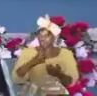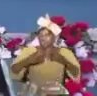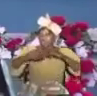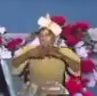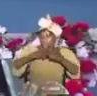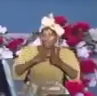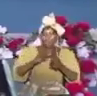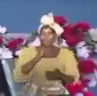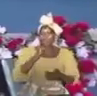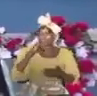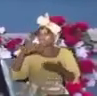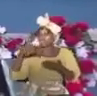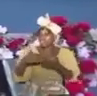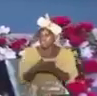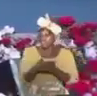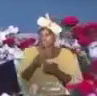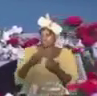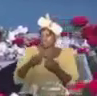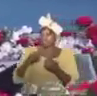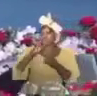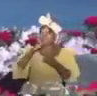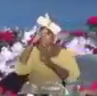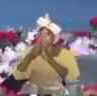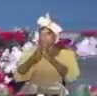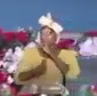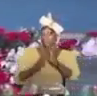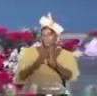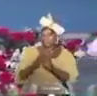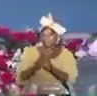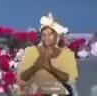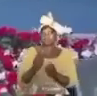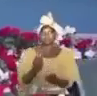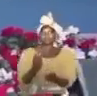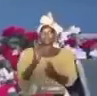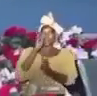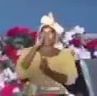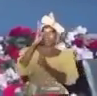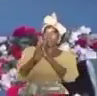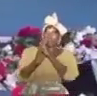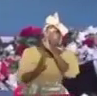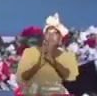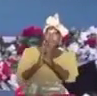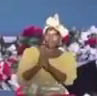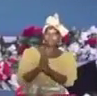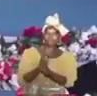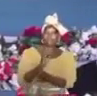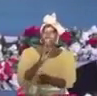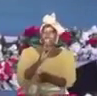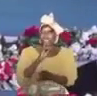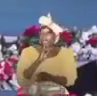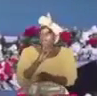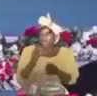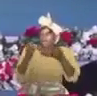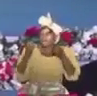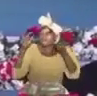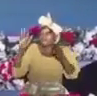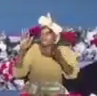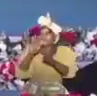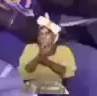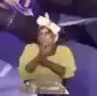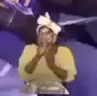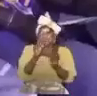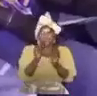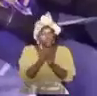to our world. Our world is full of events and episodes of